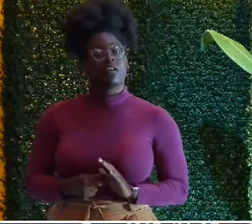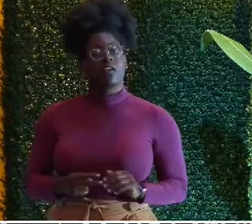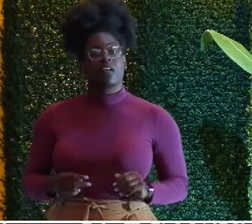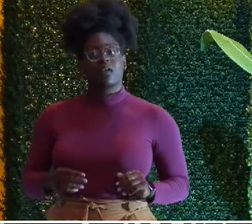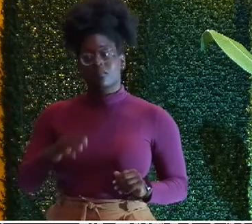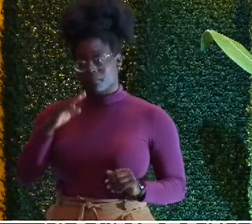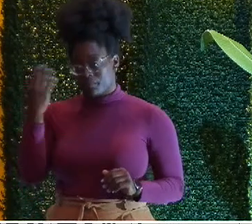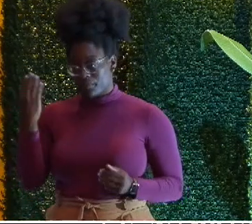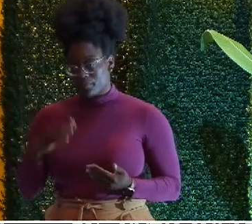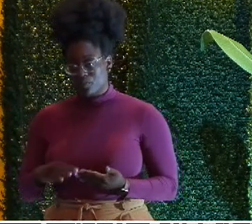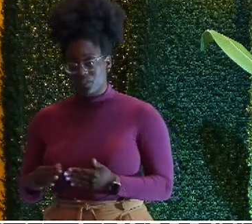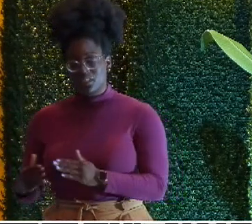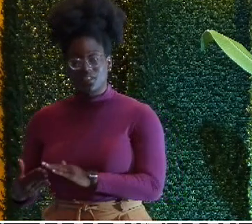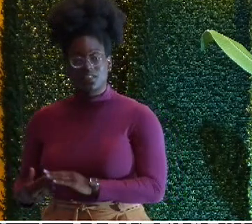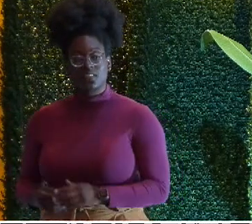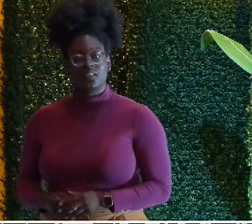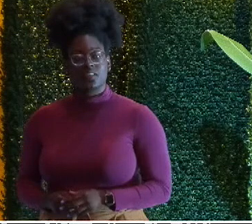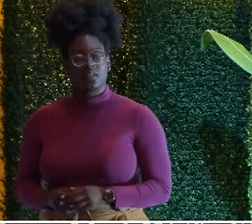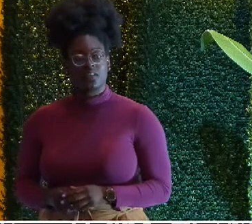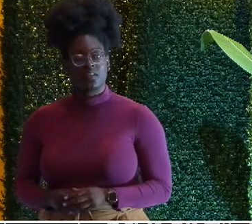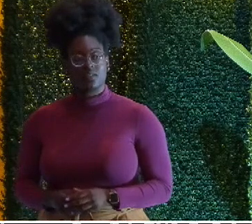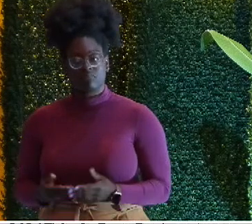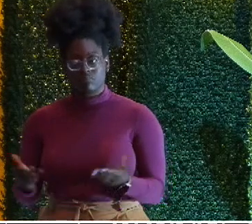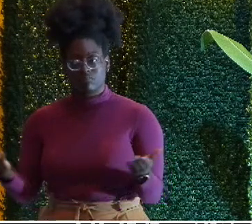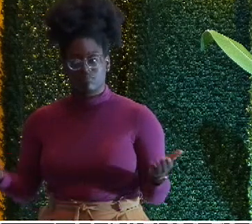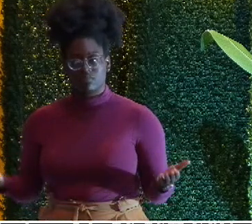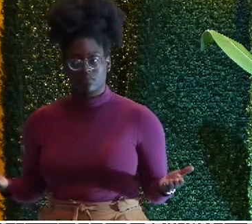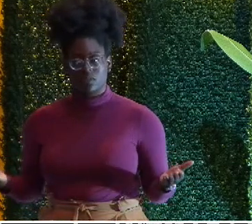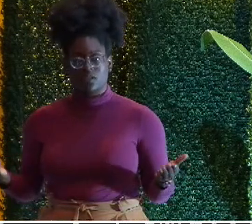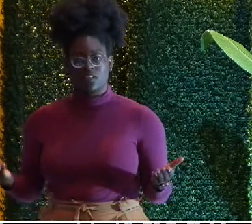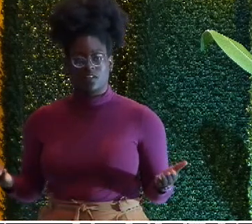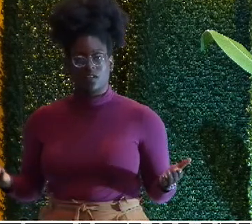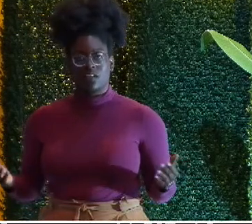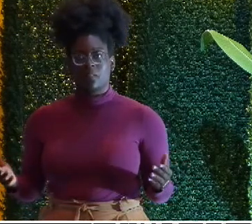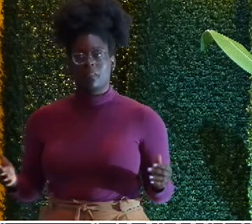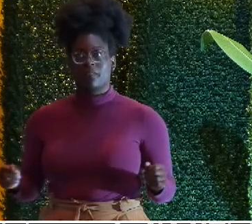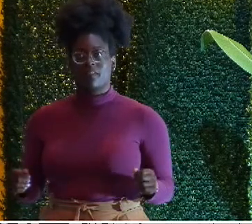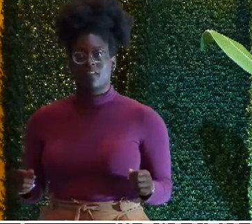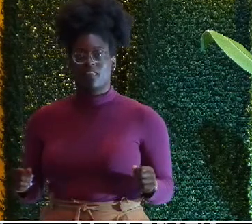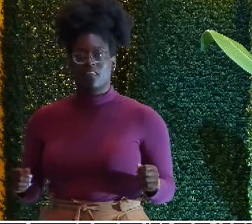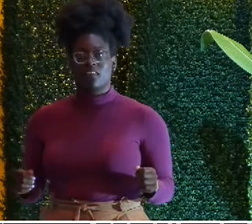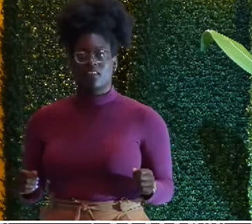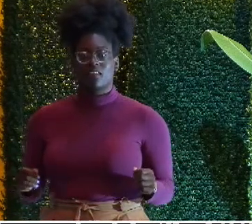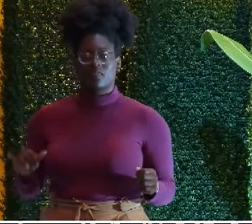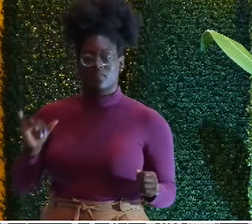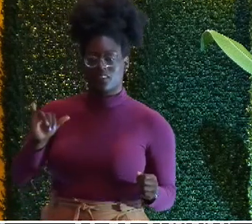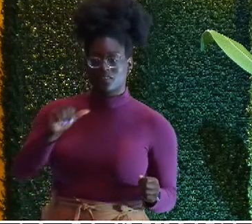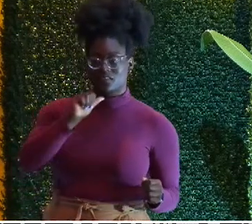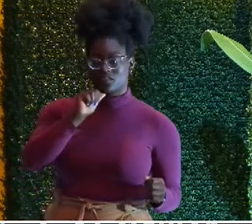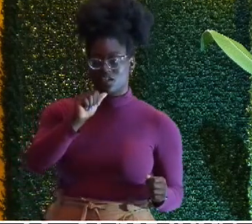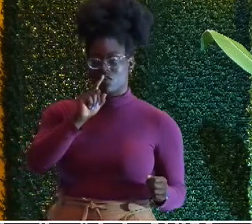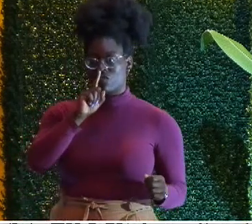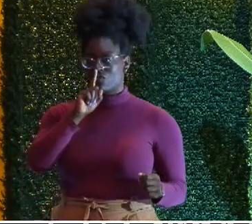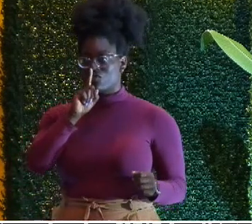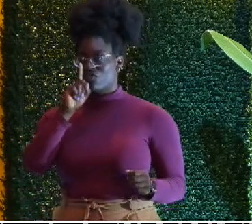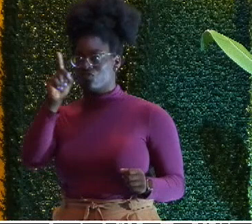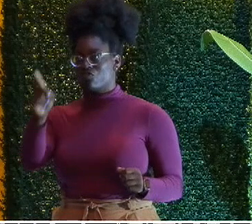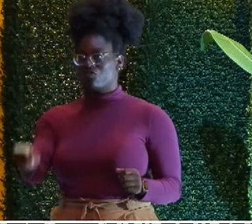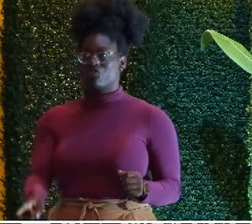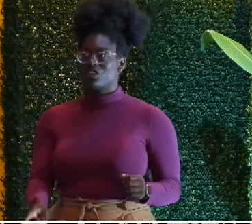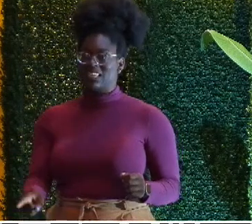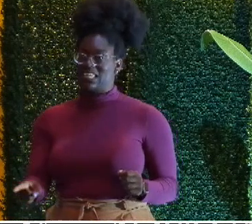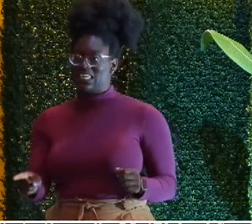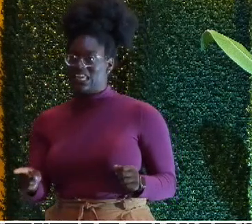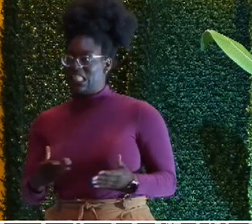we have learned that that's kind of not really necessarily a thing. Which Black community are you